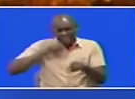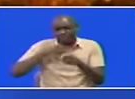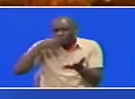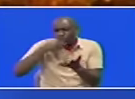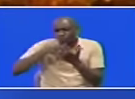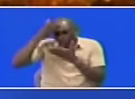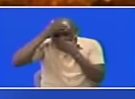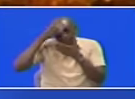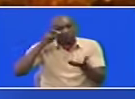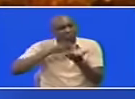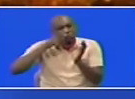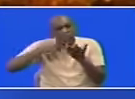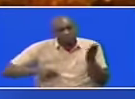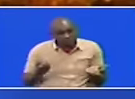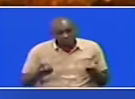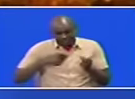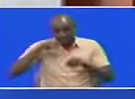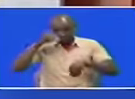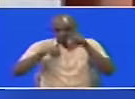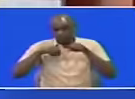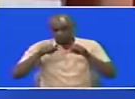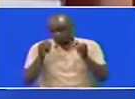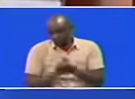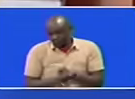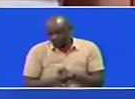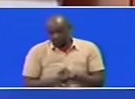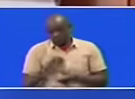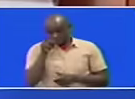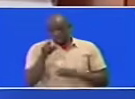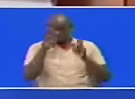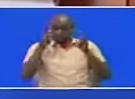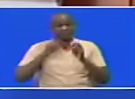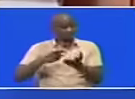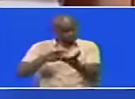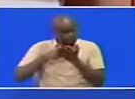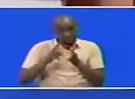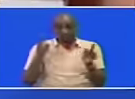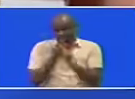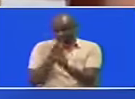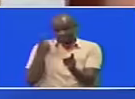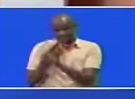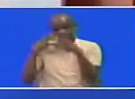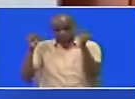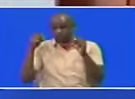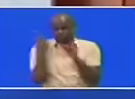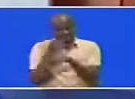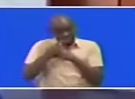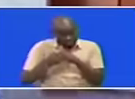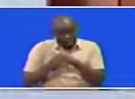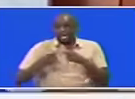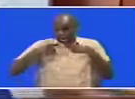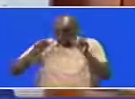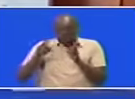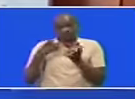might mean to the entire voting process. You know, it's an issue that has to be discussed by the heads of state. And I think we should allow them the